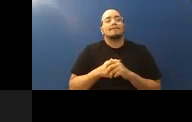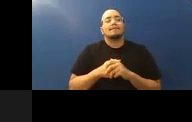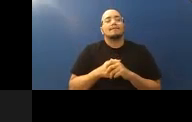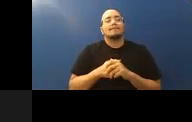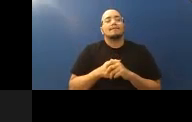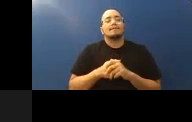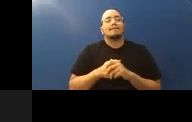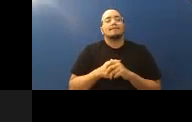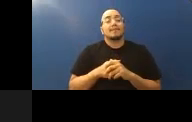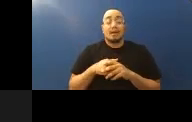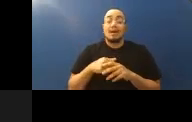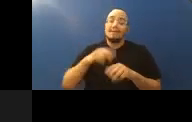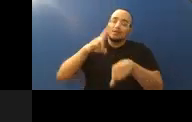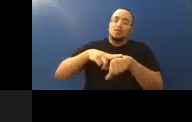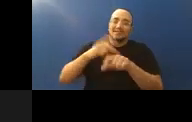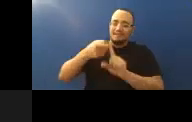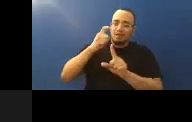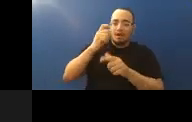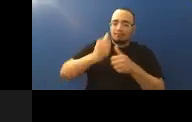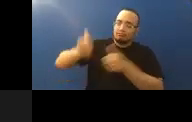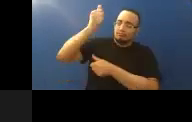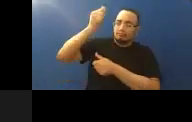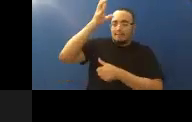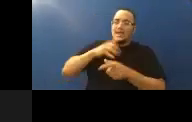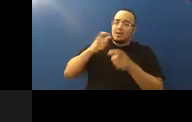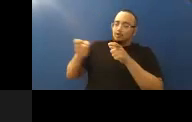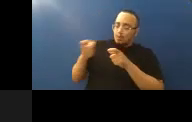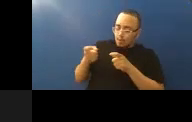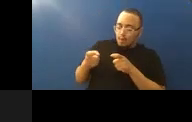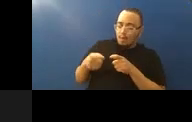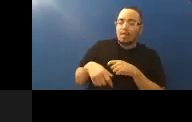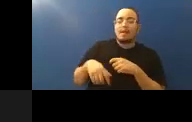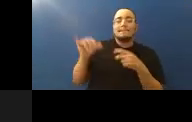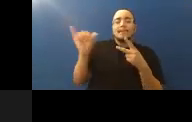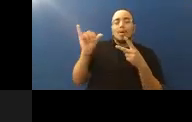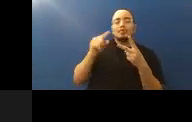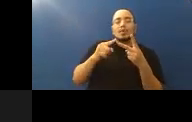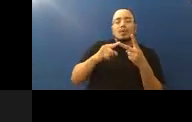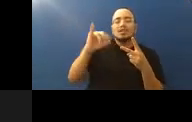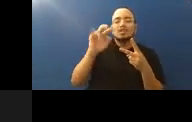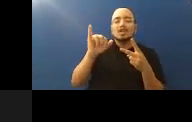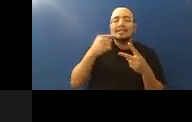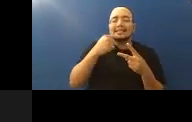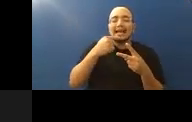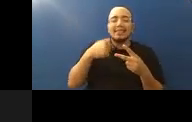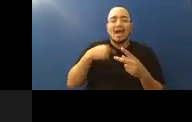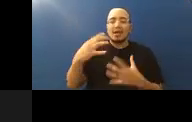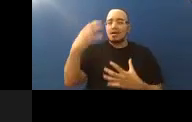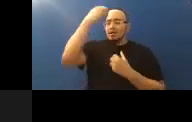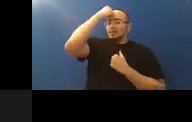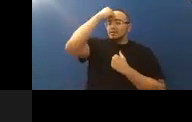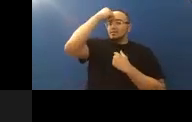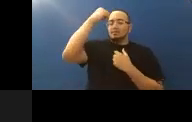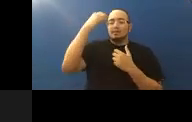in patriarchy, but is also deeply rooted, I think, to what Johnny mentioned in colonialism, right? Like, you